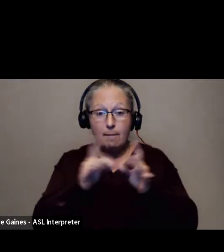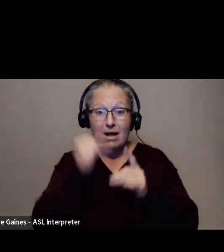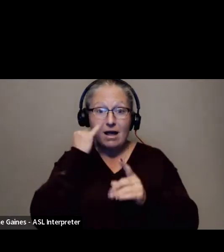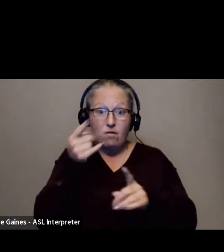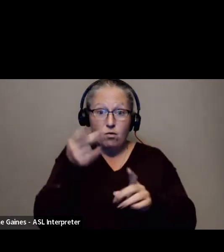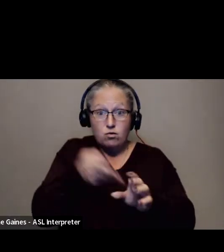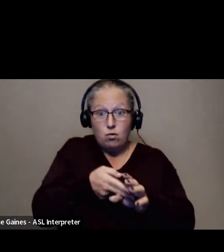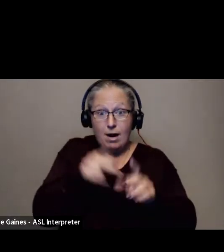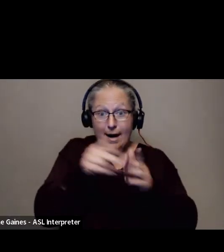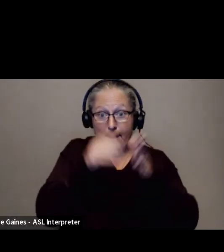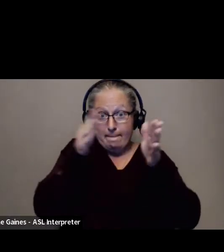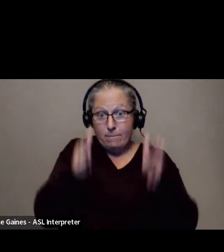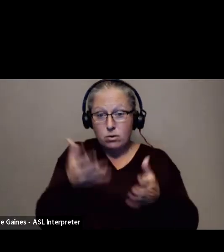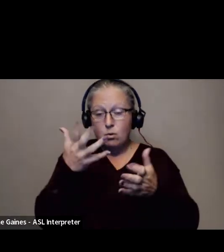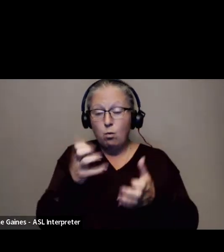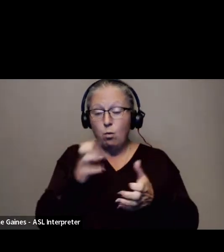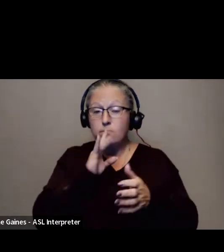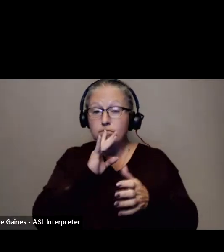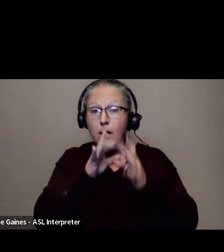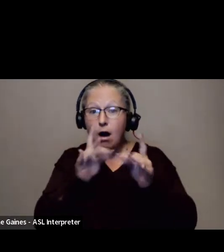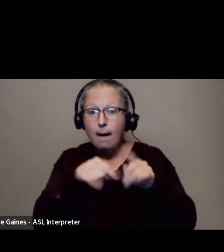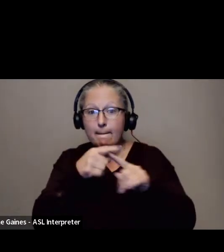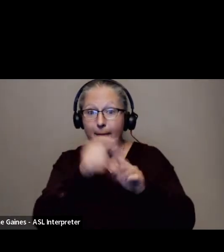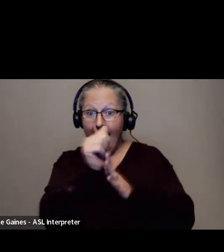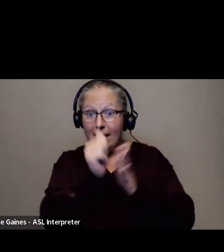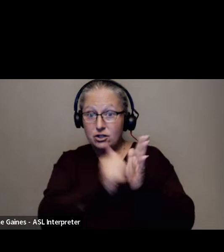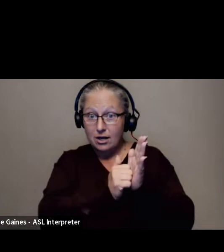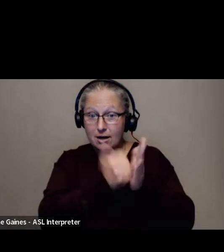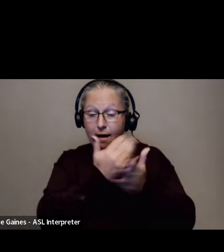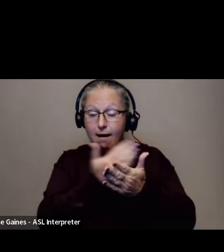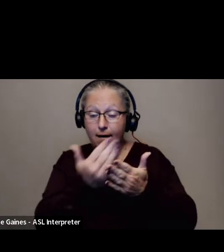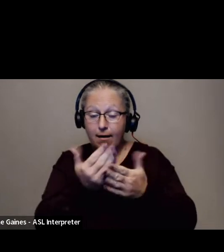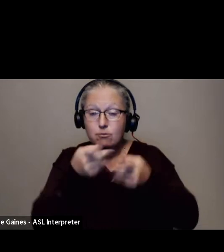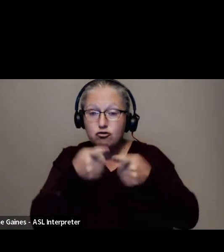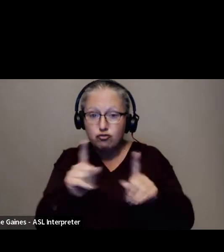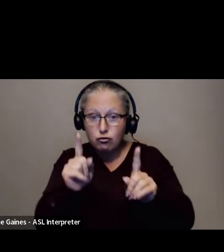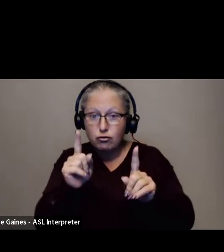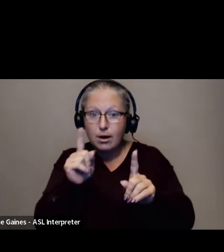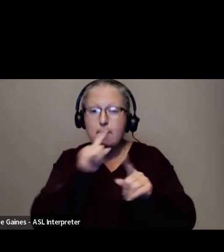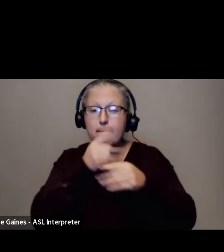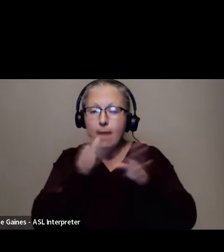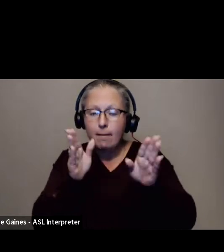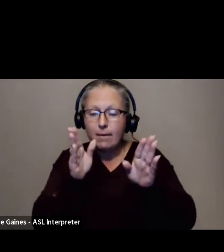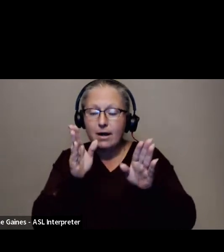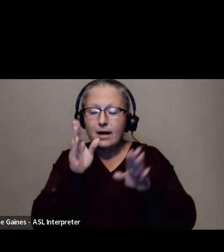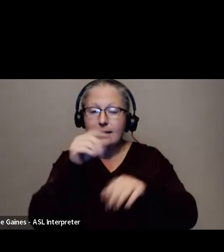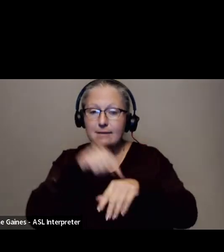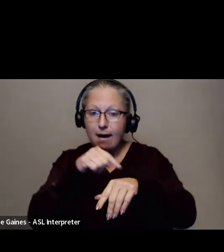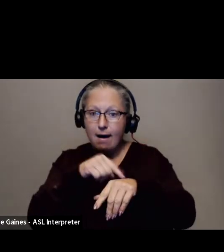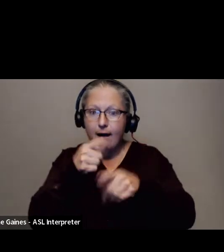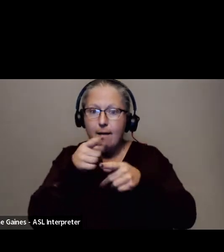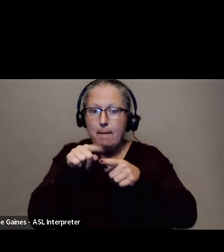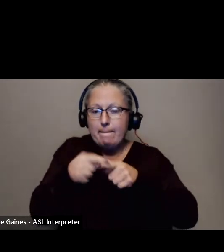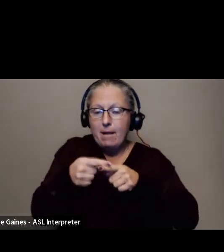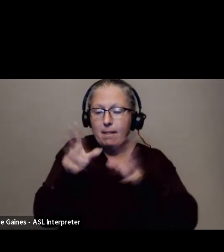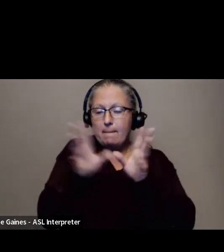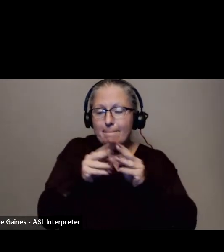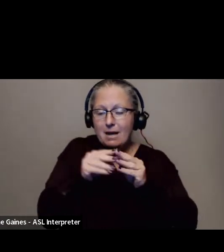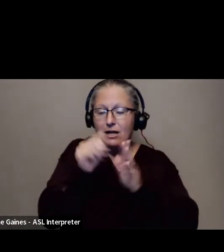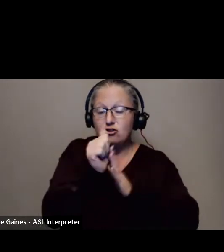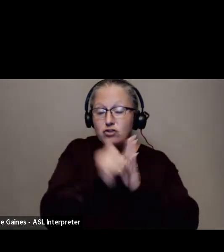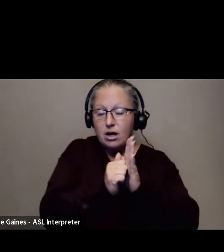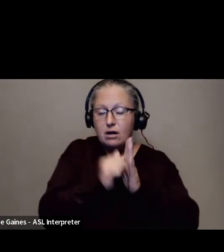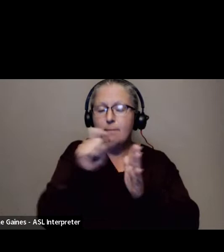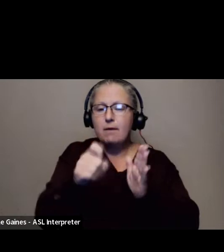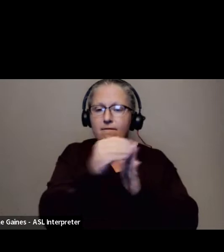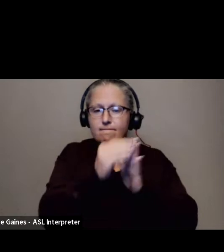us in person and wish to make a comment about an agenda item during the public comments section at the beginning of the meeting agenda, please fill